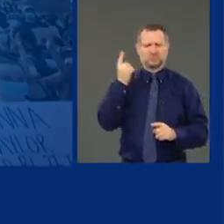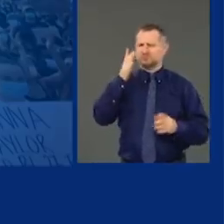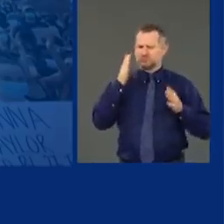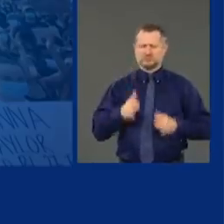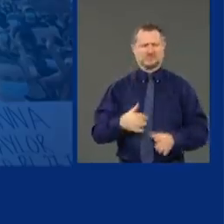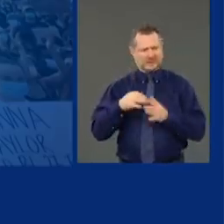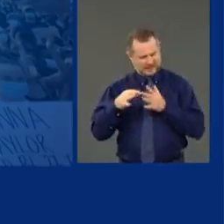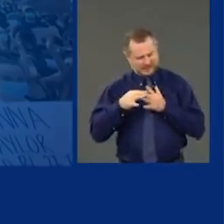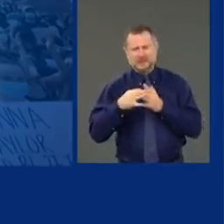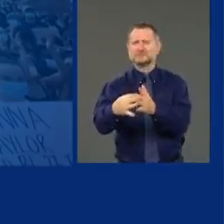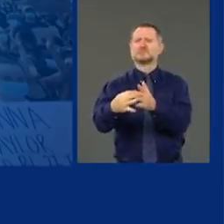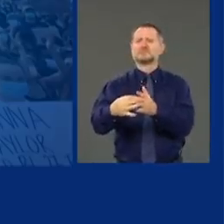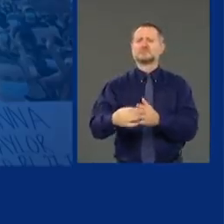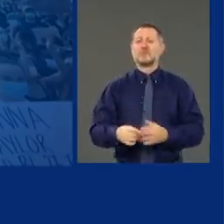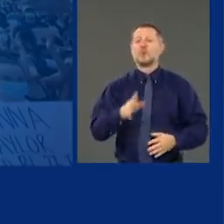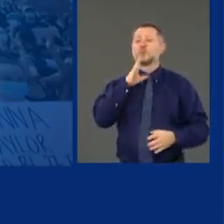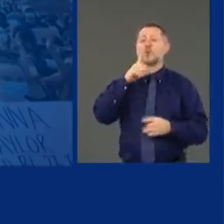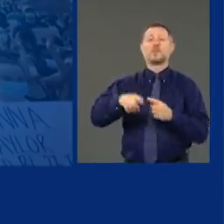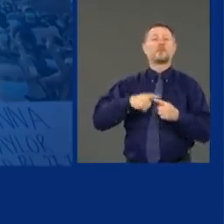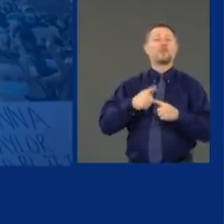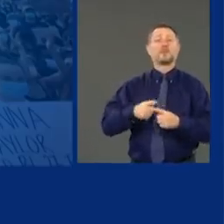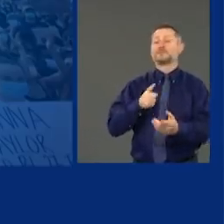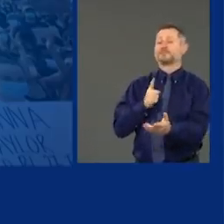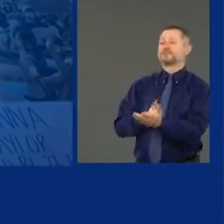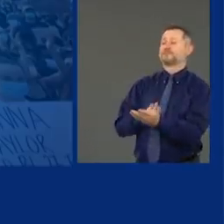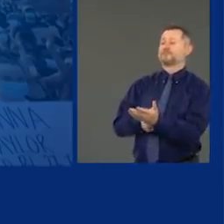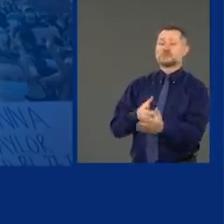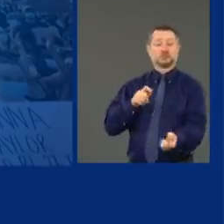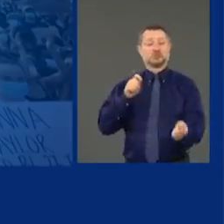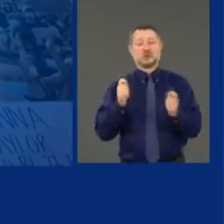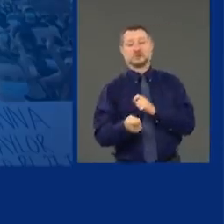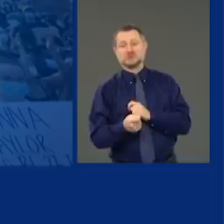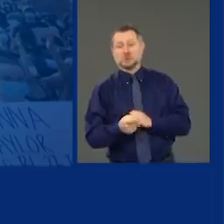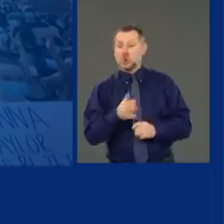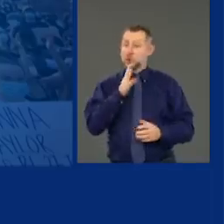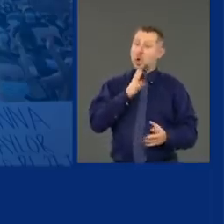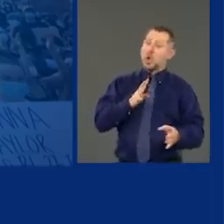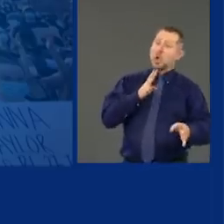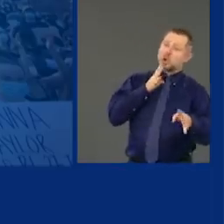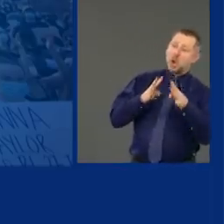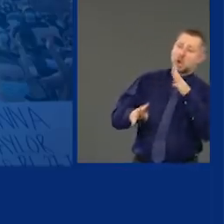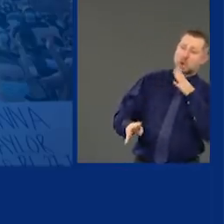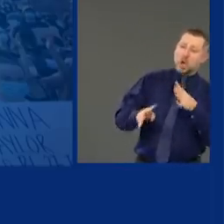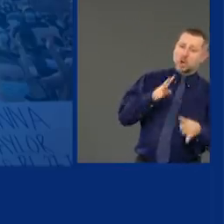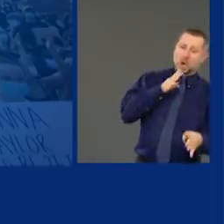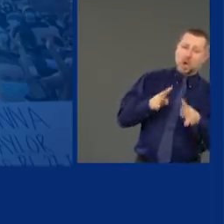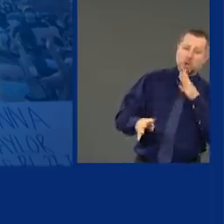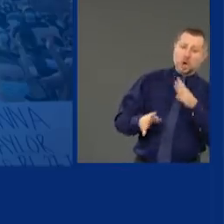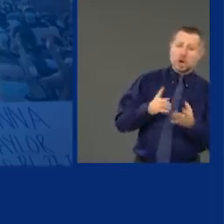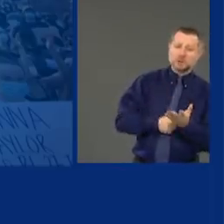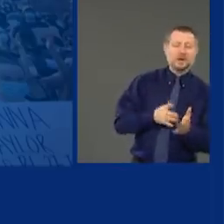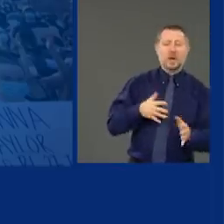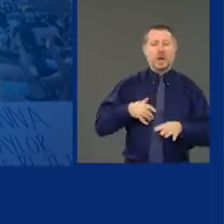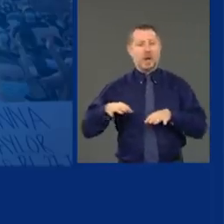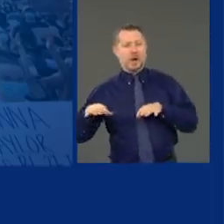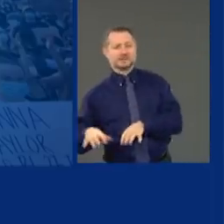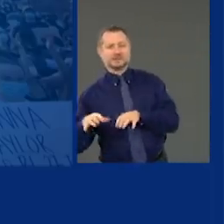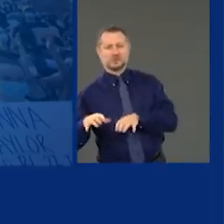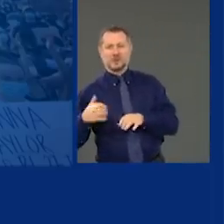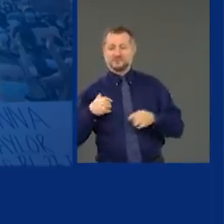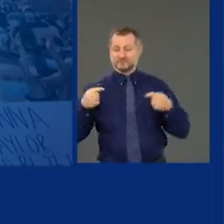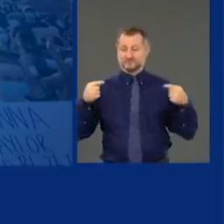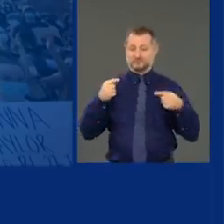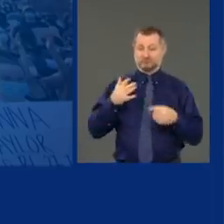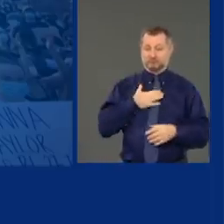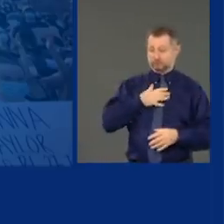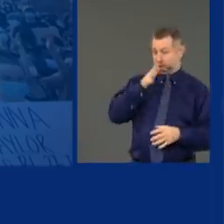when it comes to change, there's talk and there's action, right? I told you my grandfather, when a politician used to come on